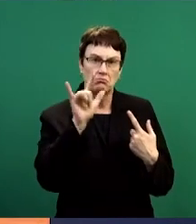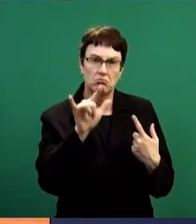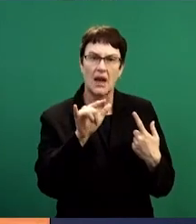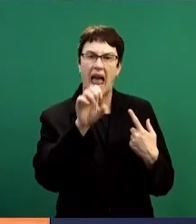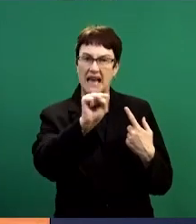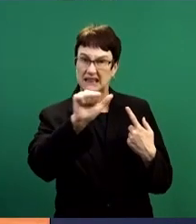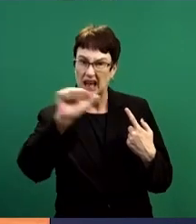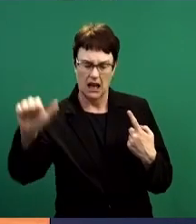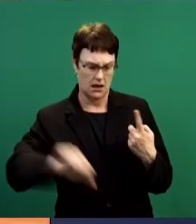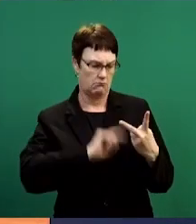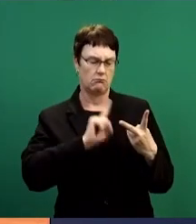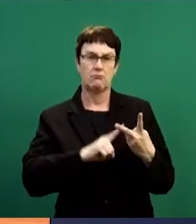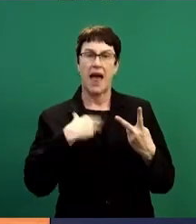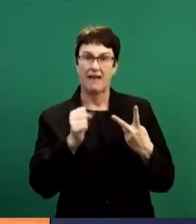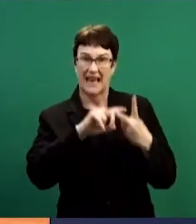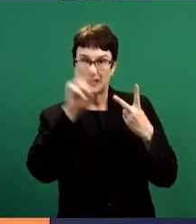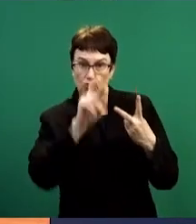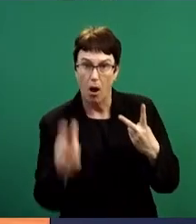queue. Give us the thing.